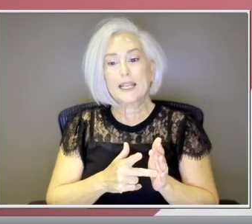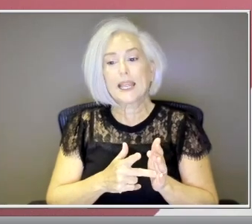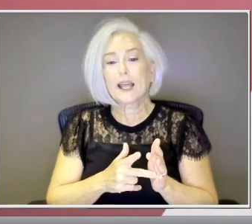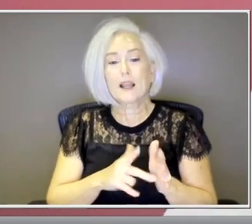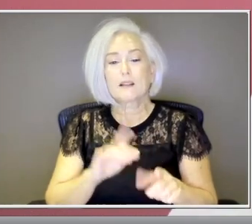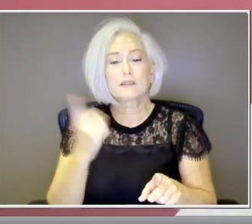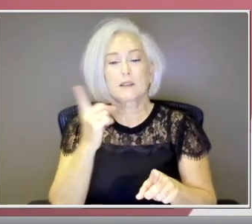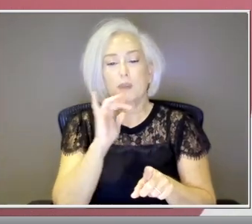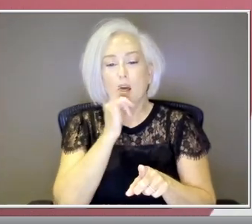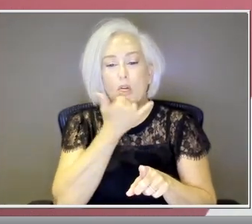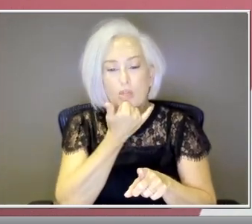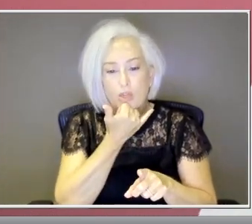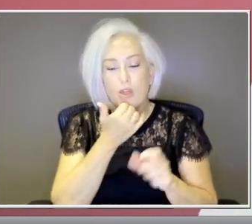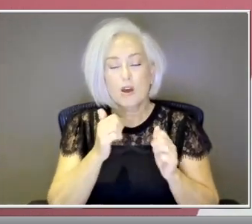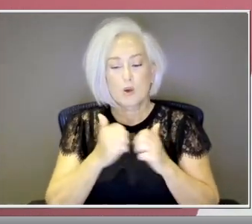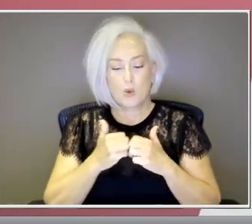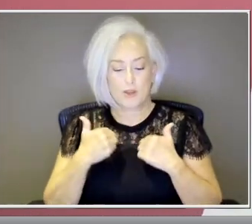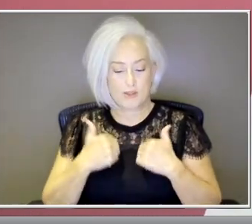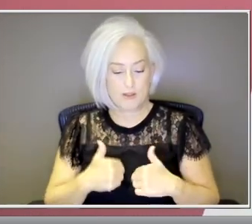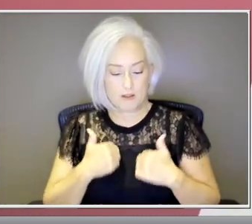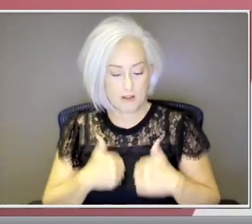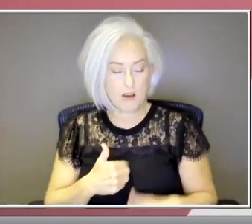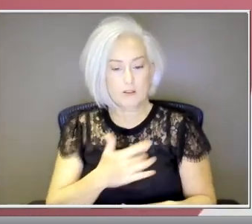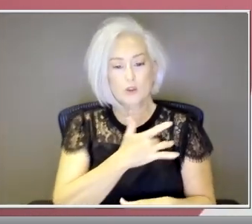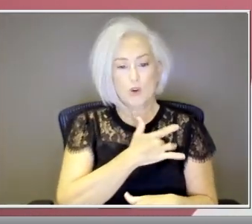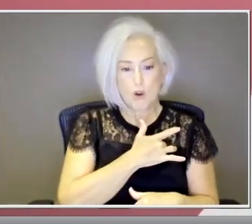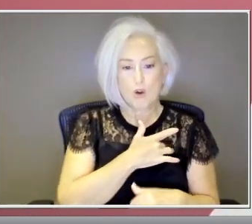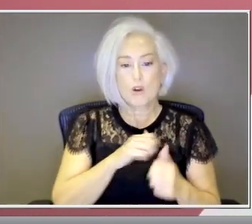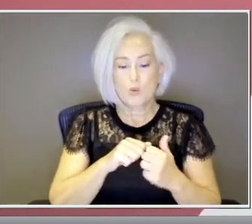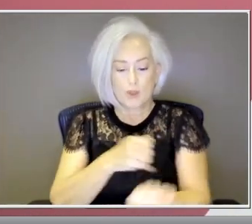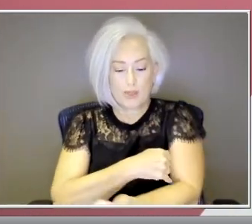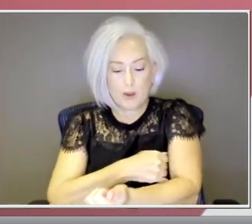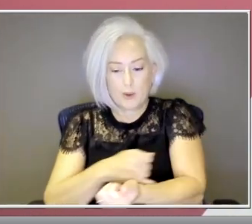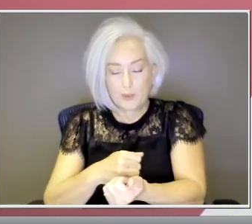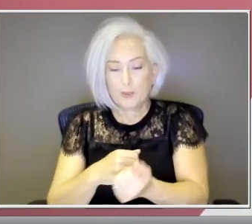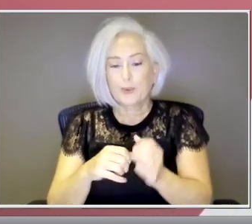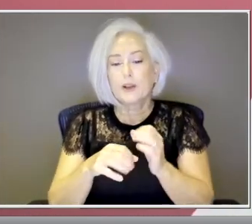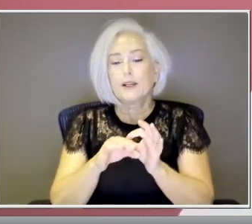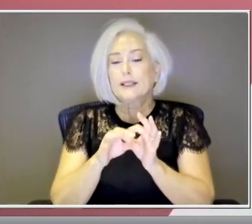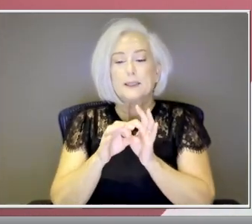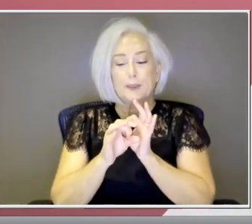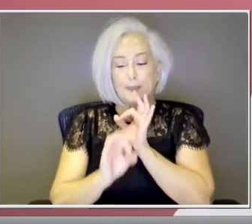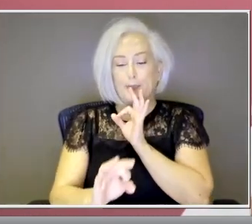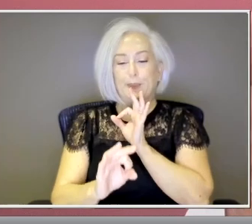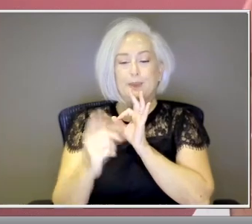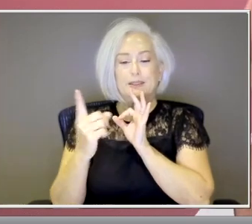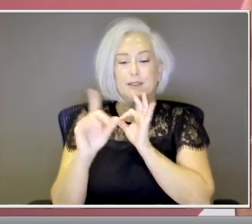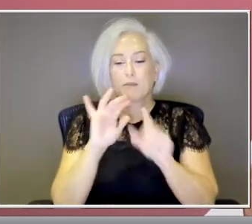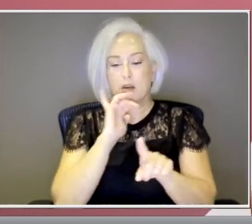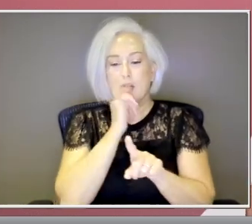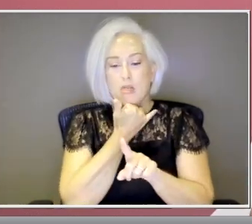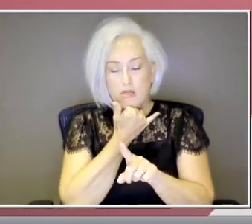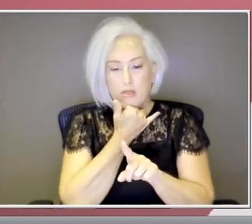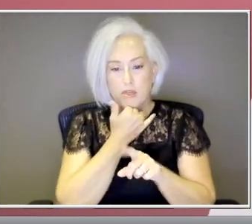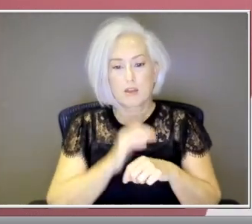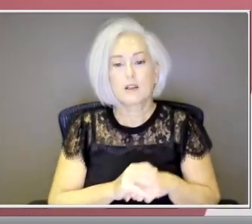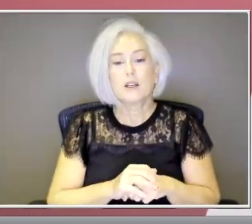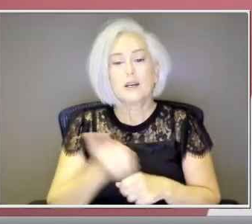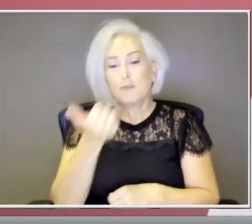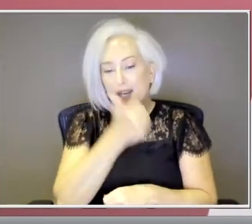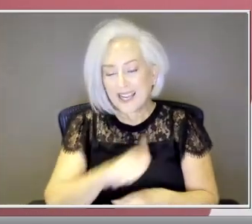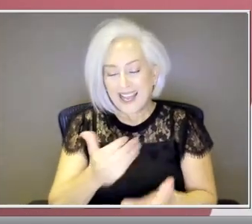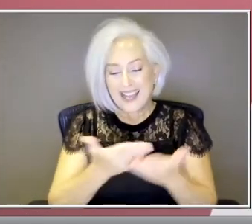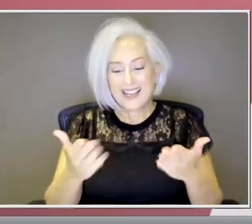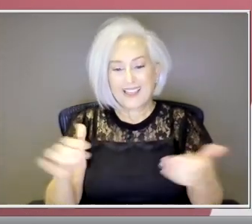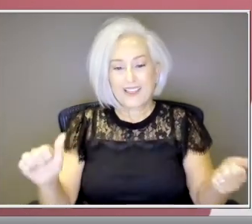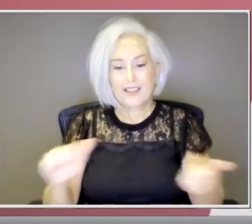so there's abnormal plumbing, so to speak. So anything that causes those high pressures, though, can have that negative impact on the part of the